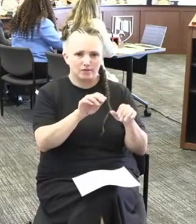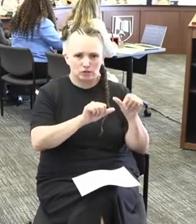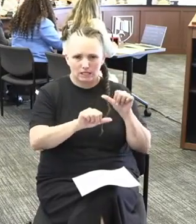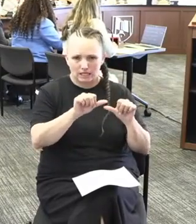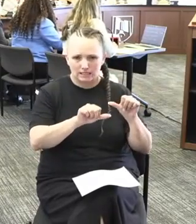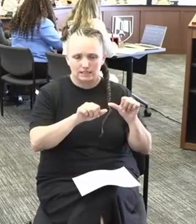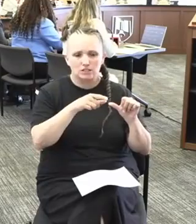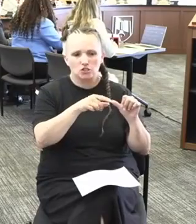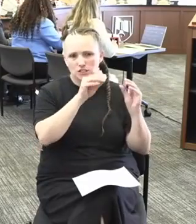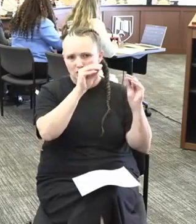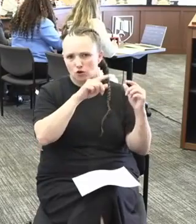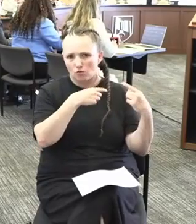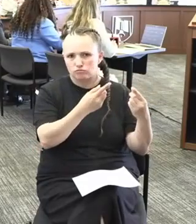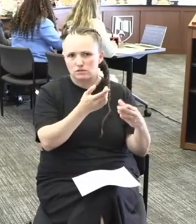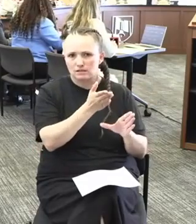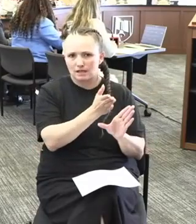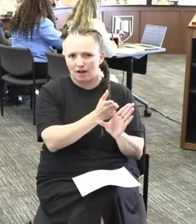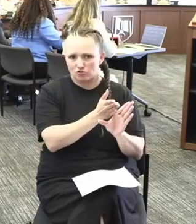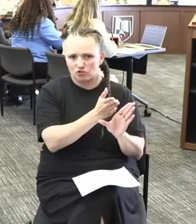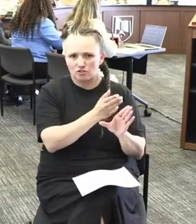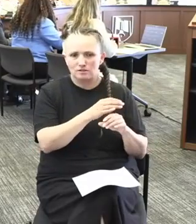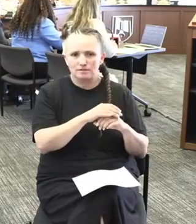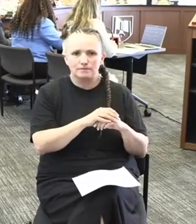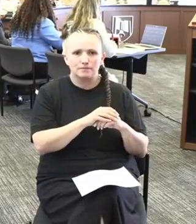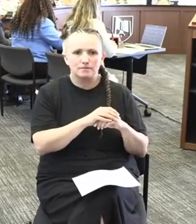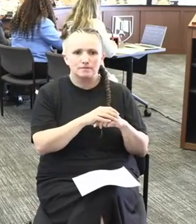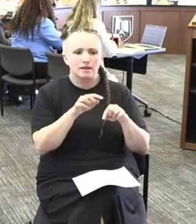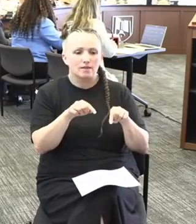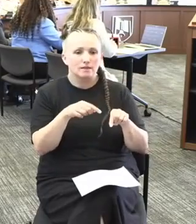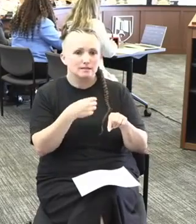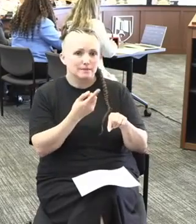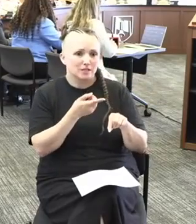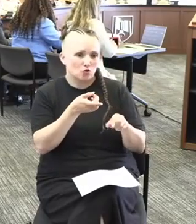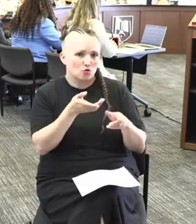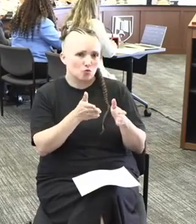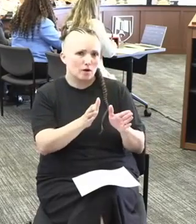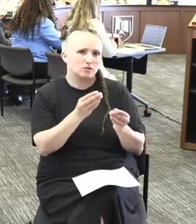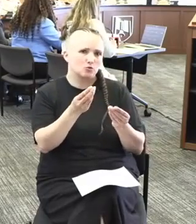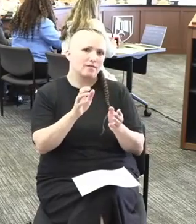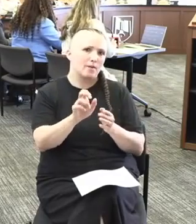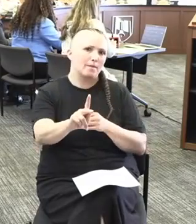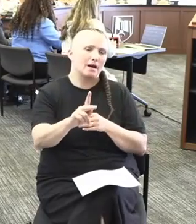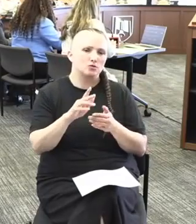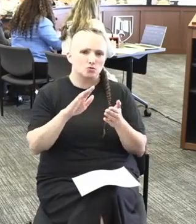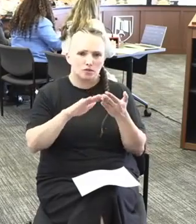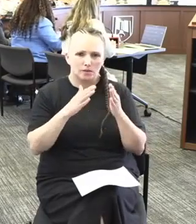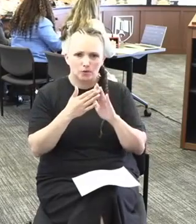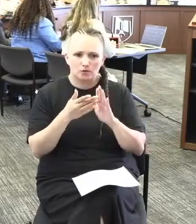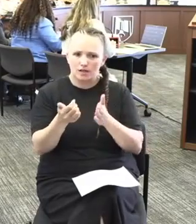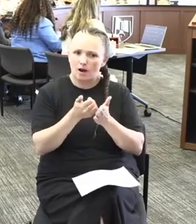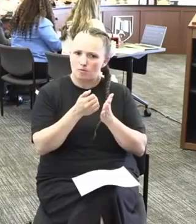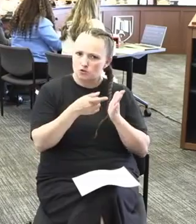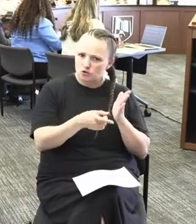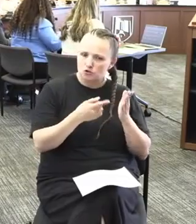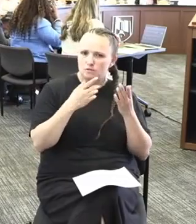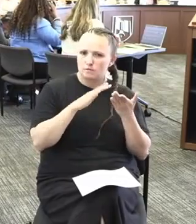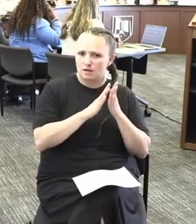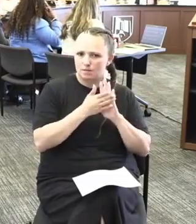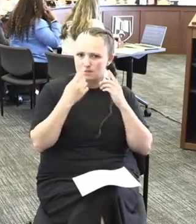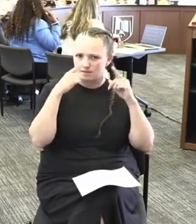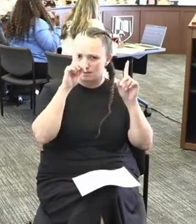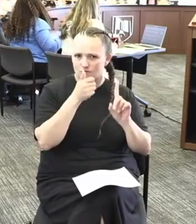been teaching psychology. And this has been her way to give back to the community that helped her achieve her own